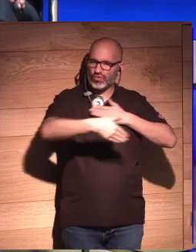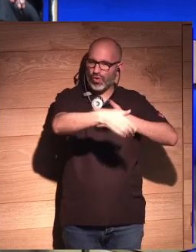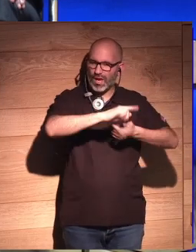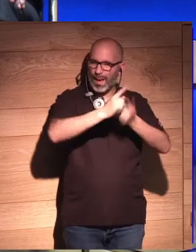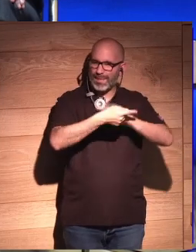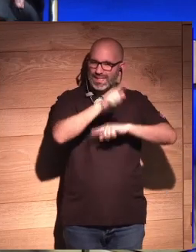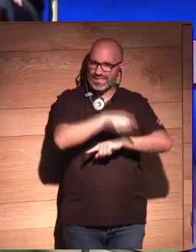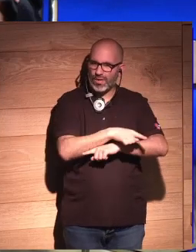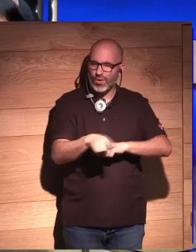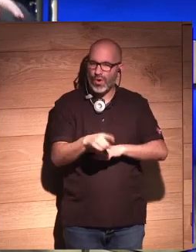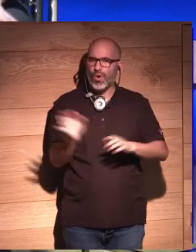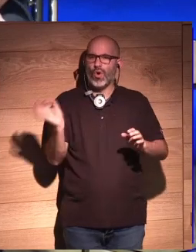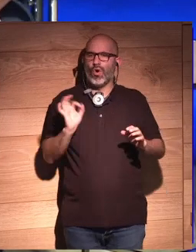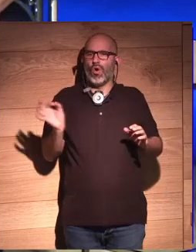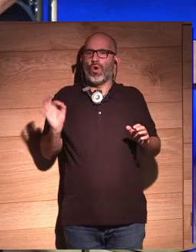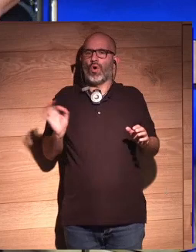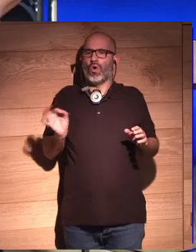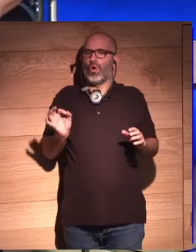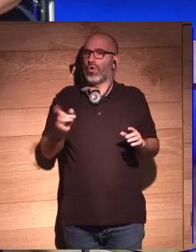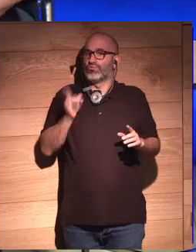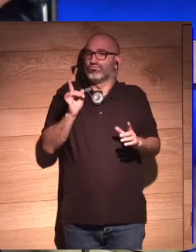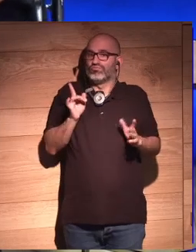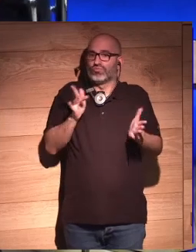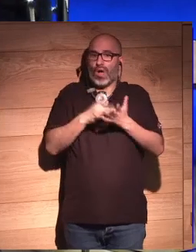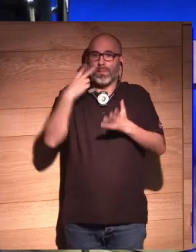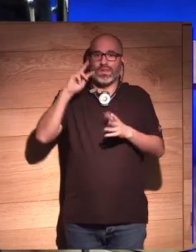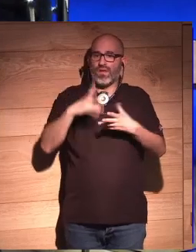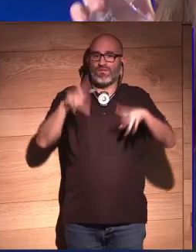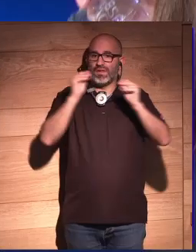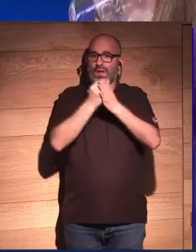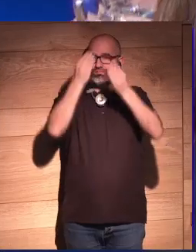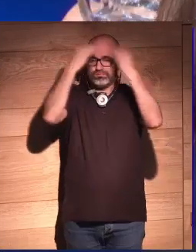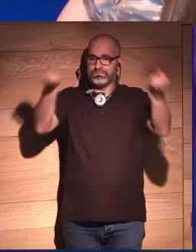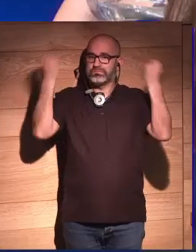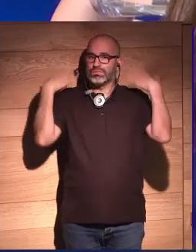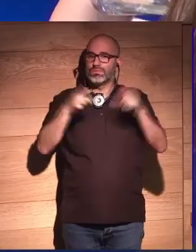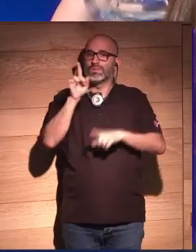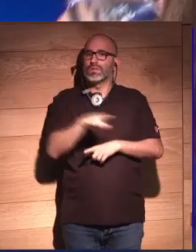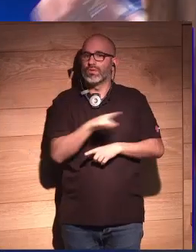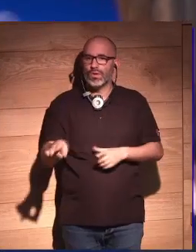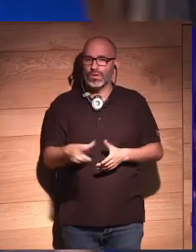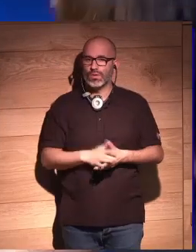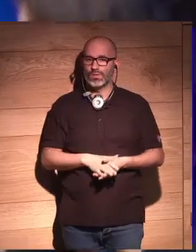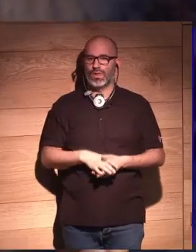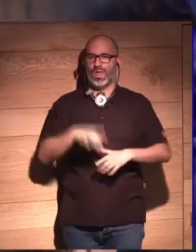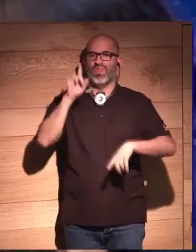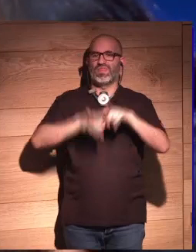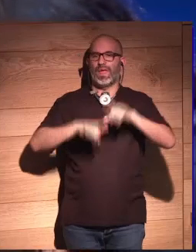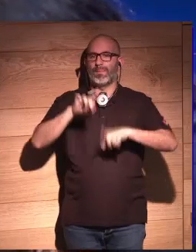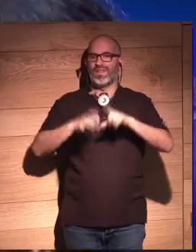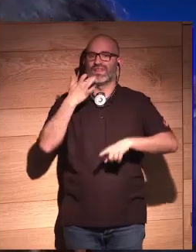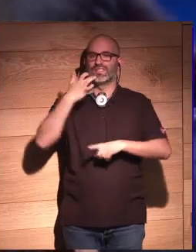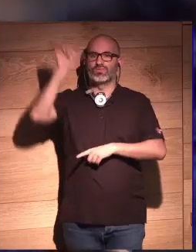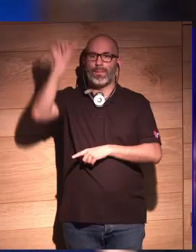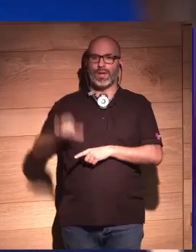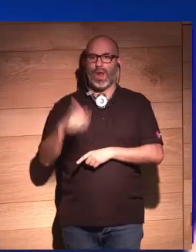your own thing? Well, you know, I mean, for me, I think it's like kind of like the movie. If it was like a bad movie, I kind of forgot about it. But if it's like this amazing movie,